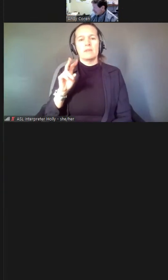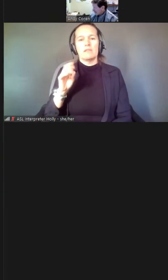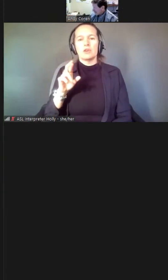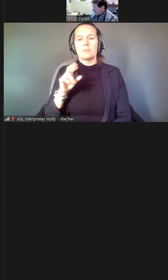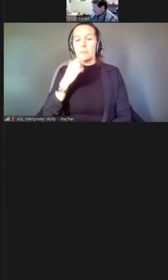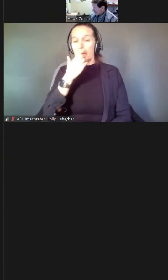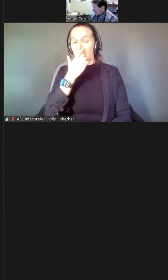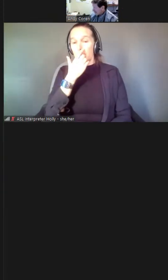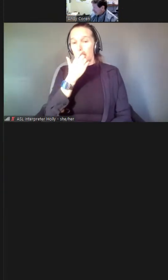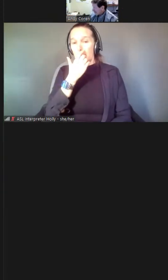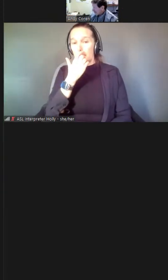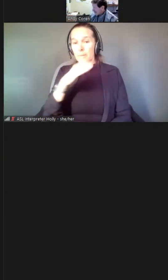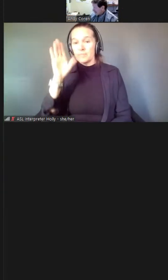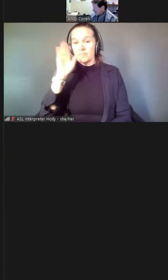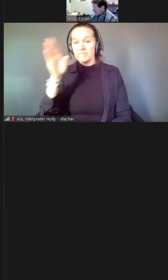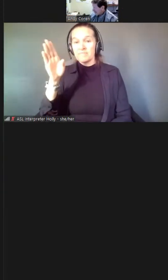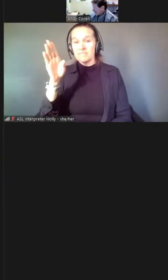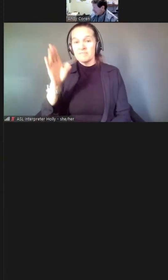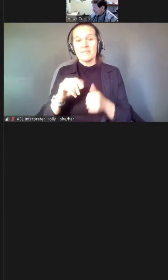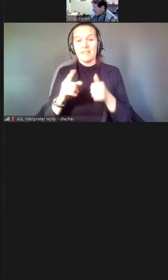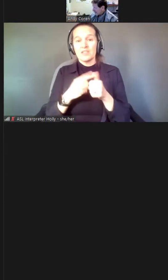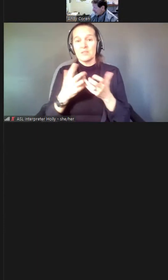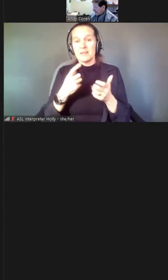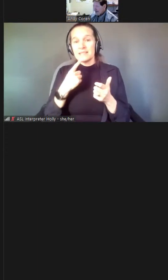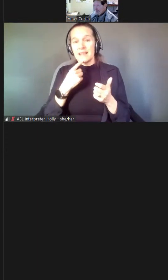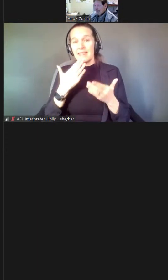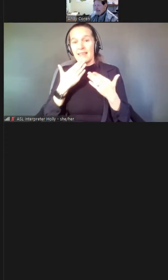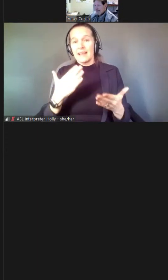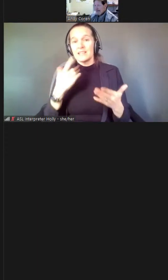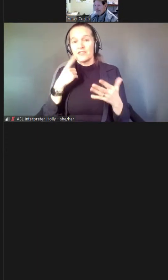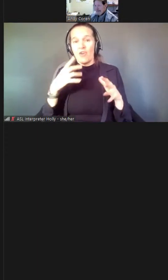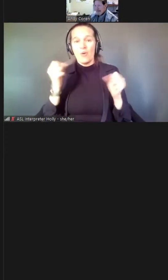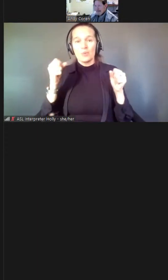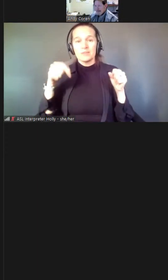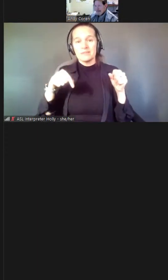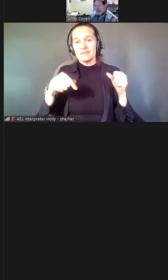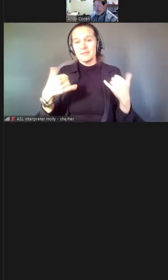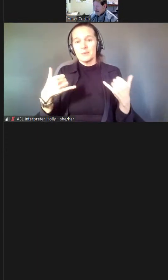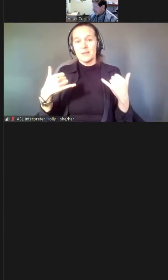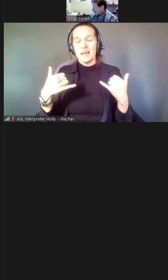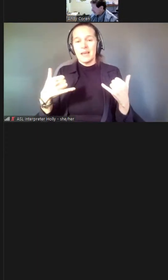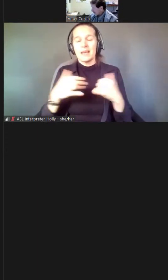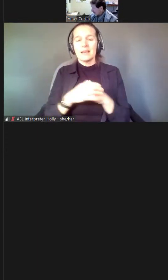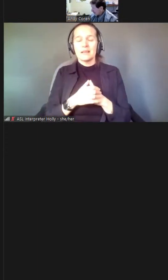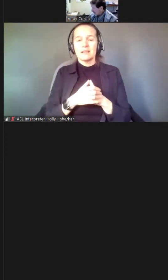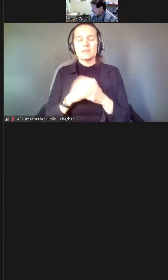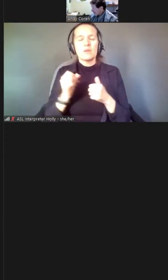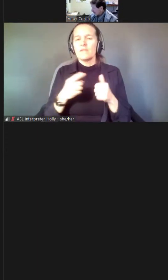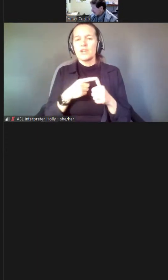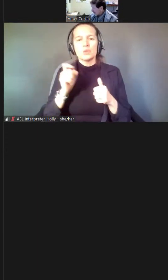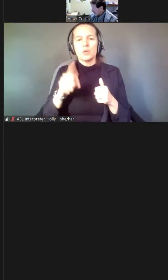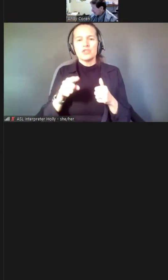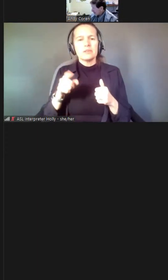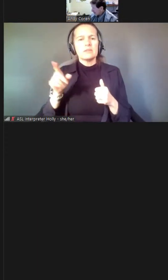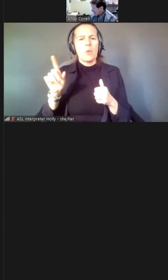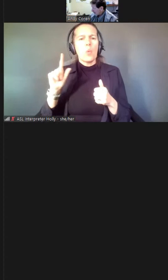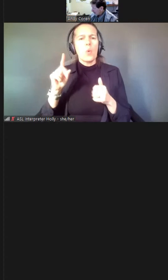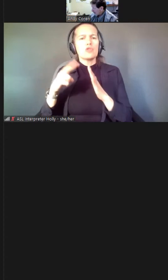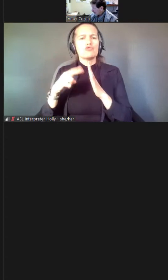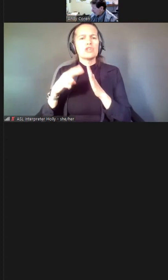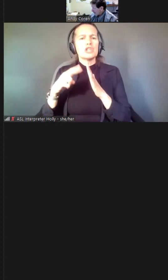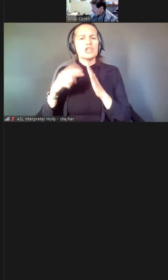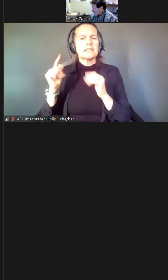Hi, first I'd like to say thank you for hosting this today. First question we have is we got a tip from a reader that there is